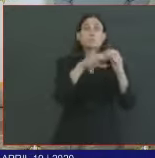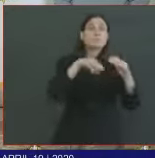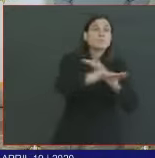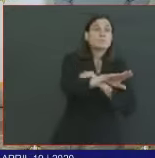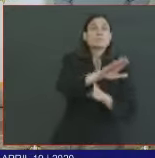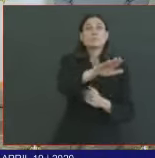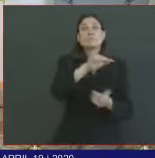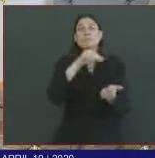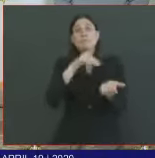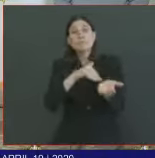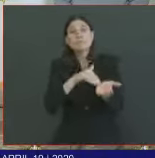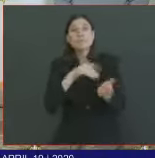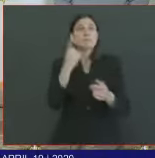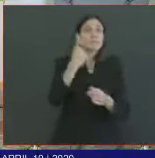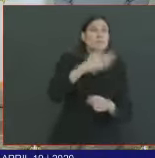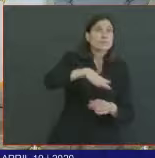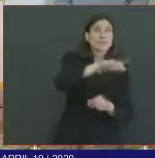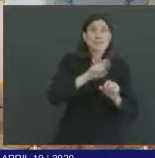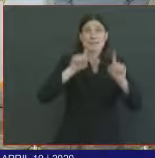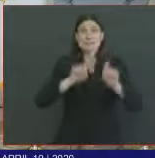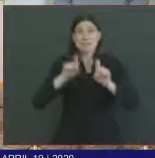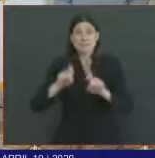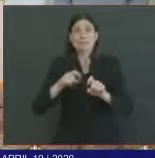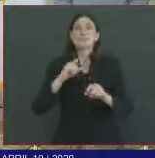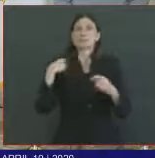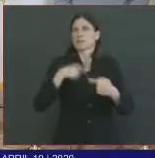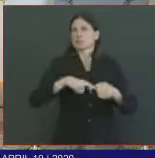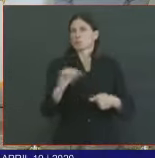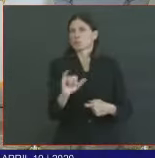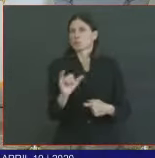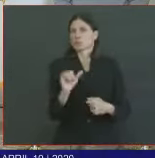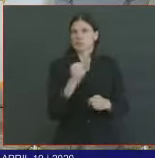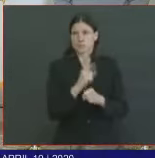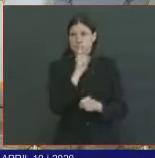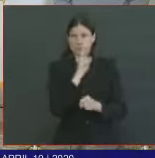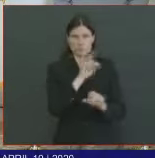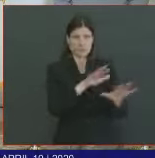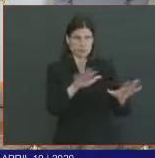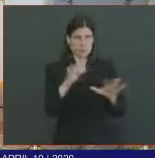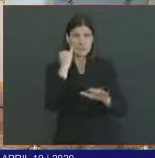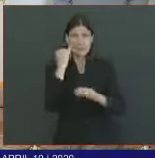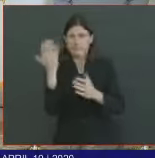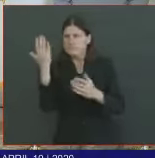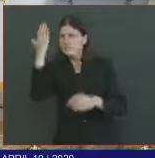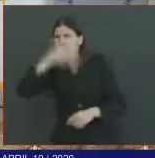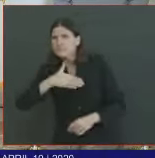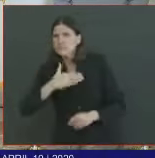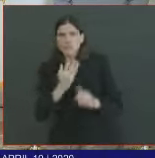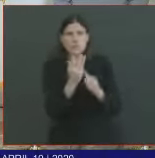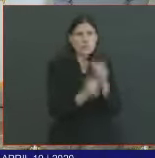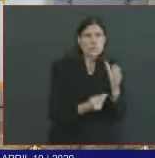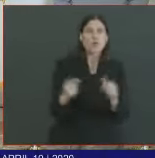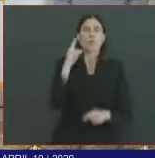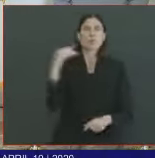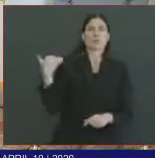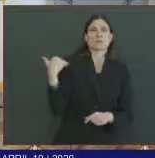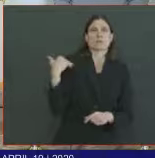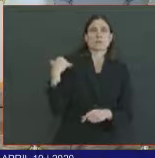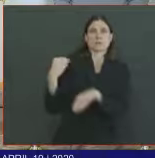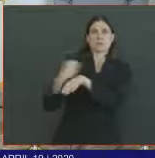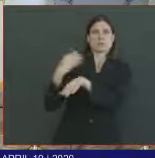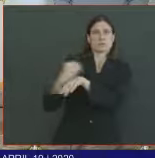with these advisors, and we're going to stay at it. We will stay at it until we do a better job and